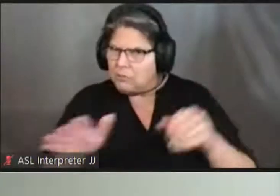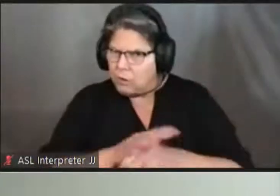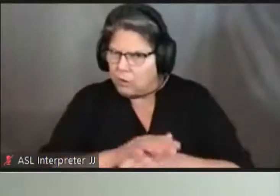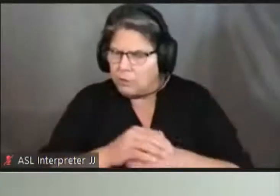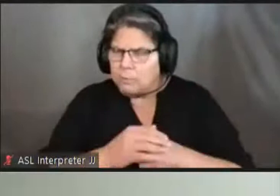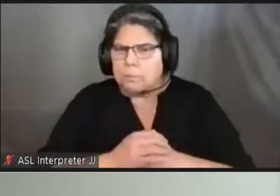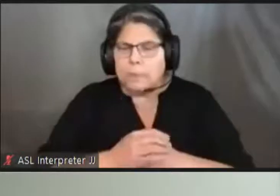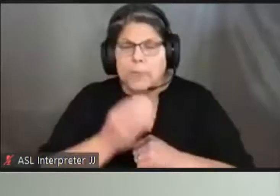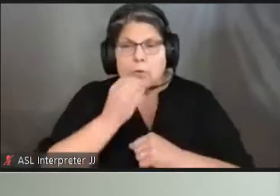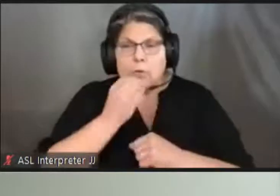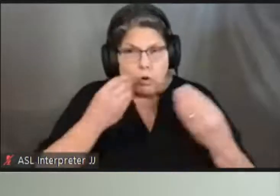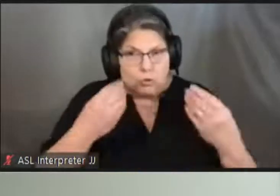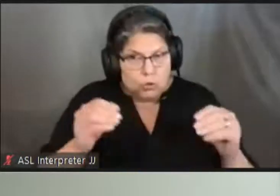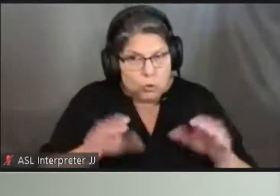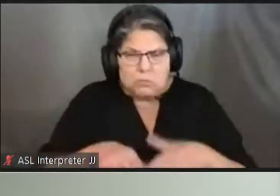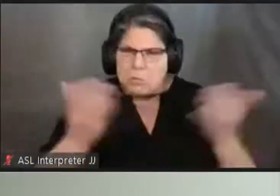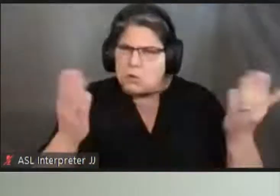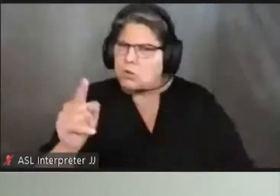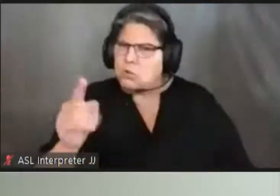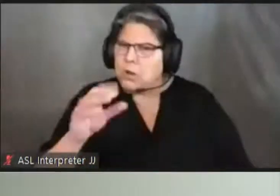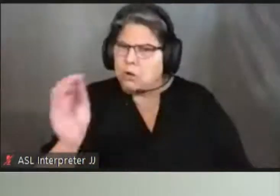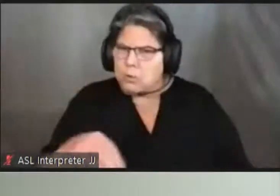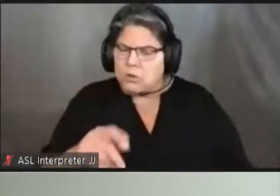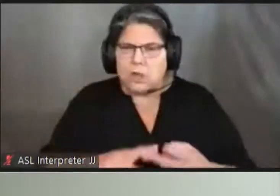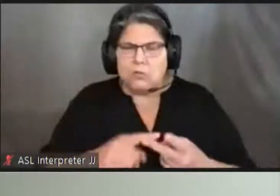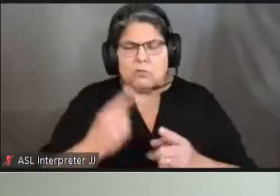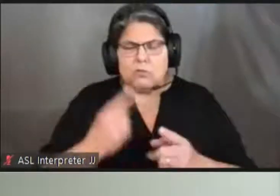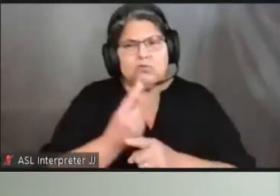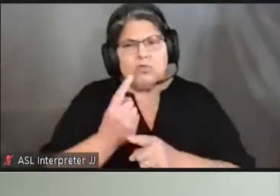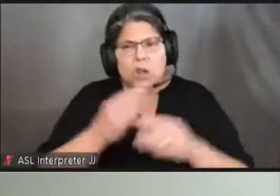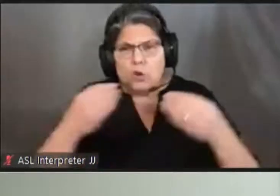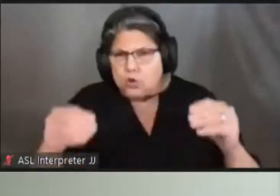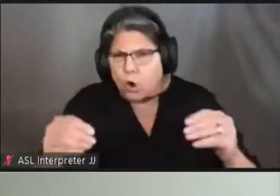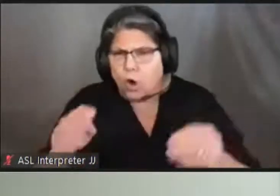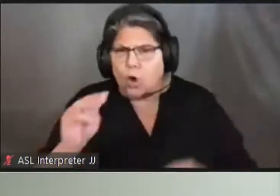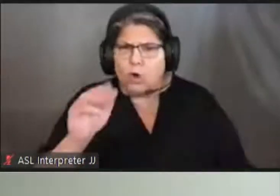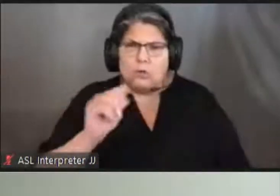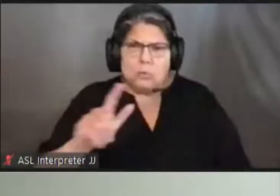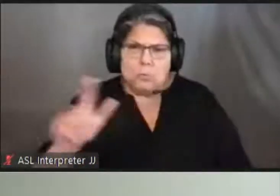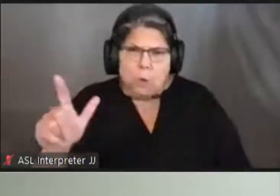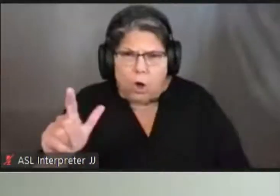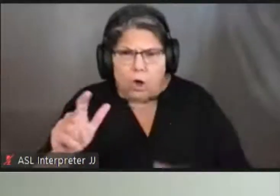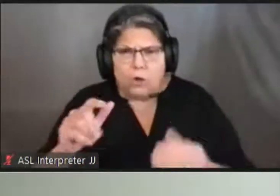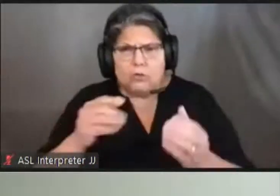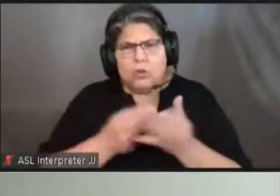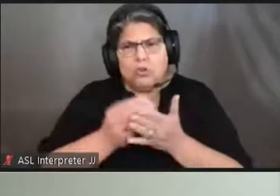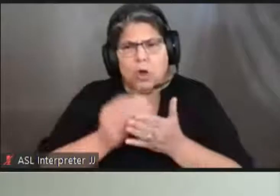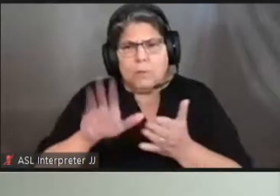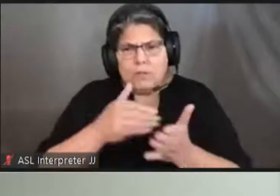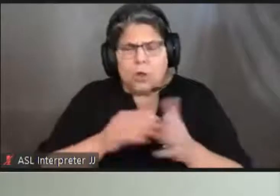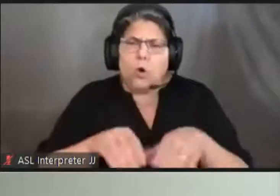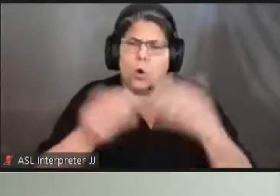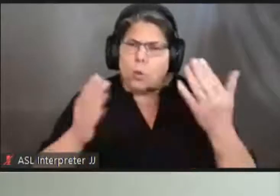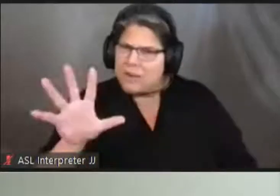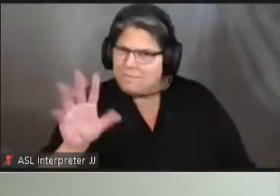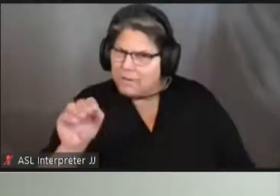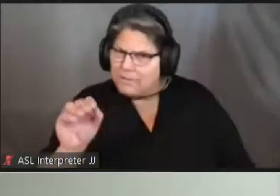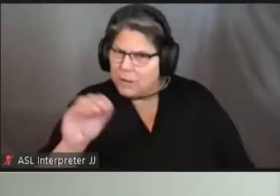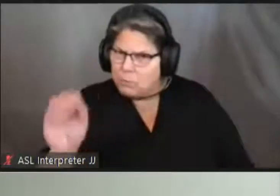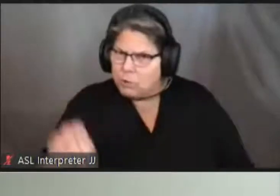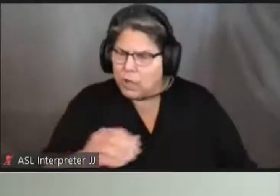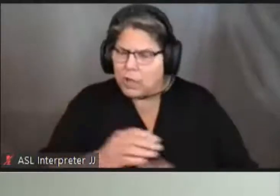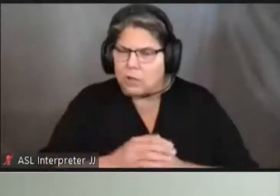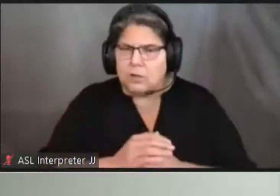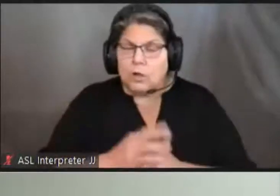groceries are 100% open. Retail, including shopping centers, are are open to a 50% capacity.